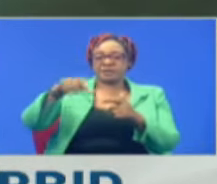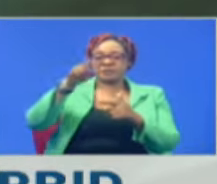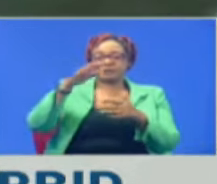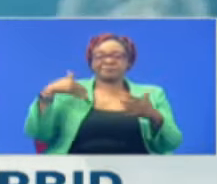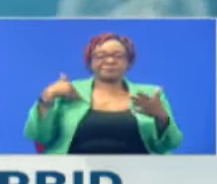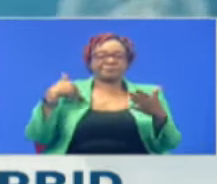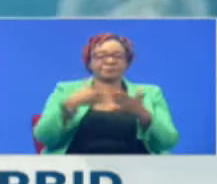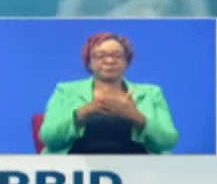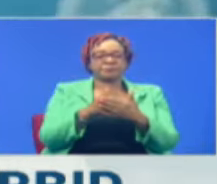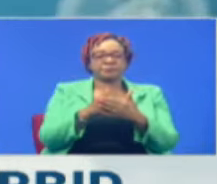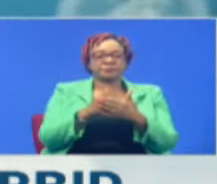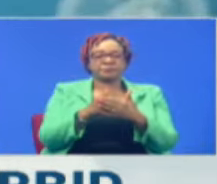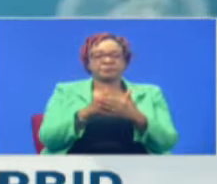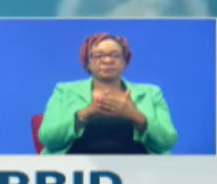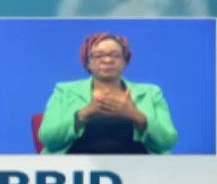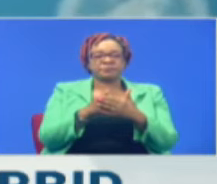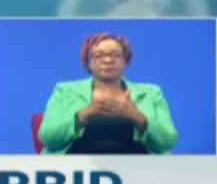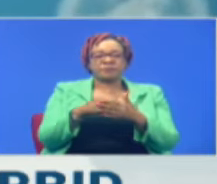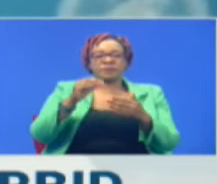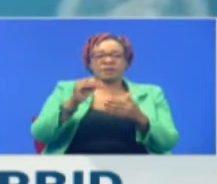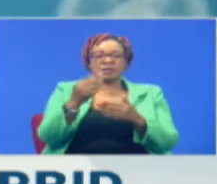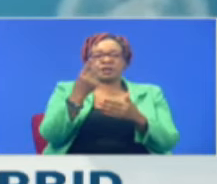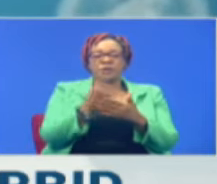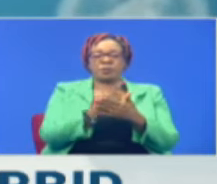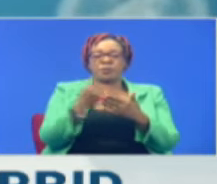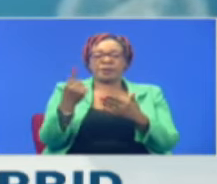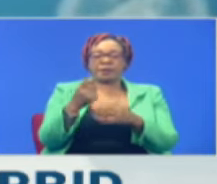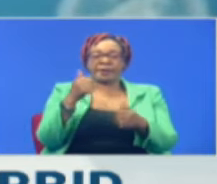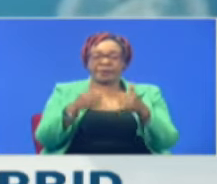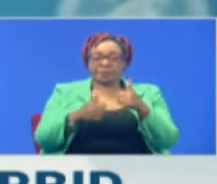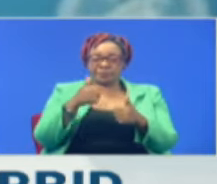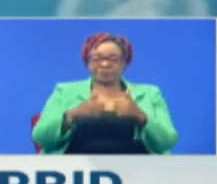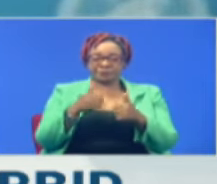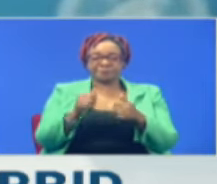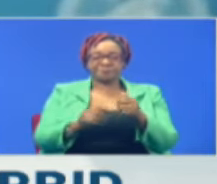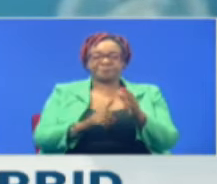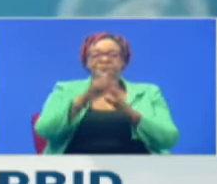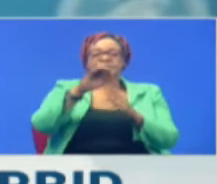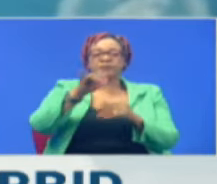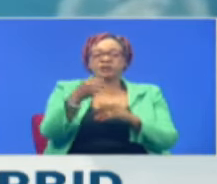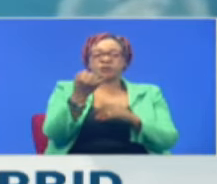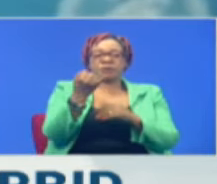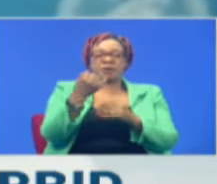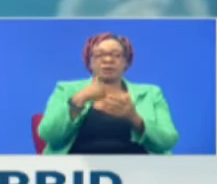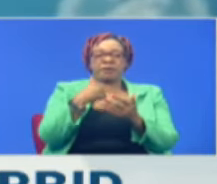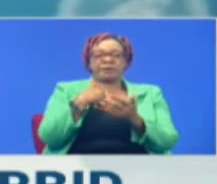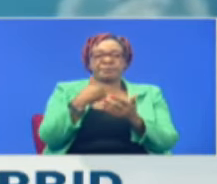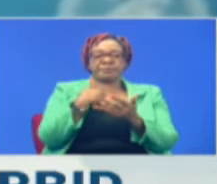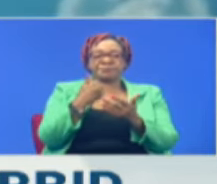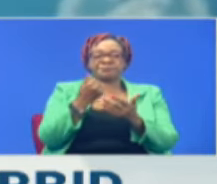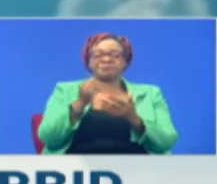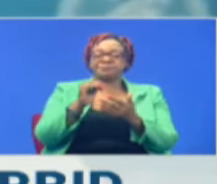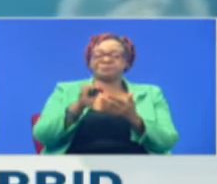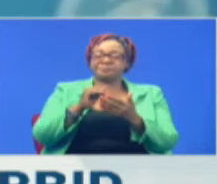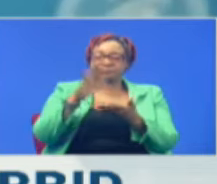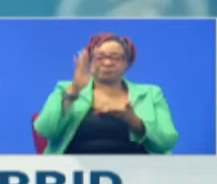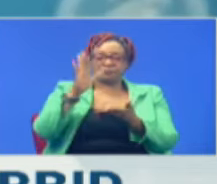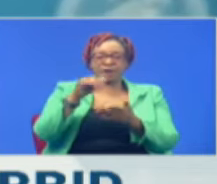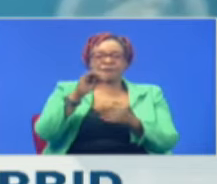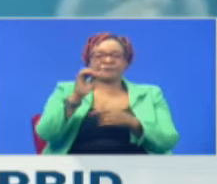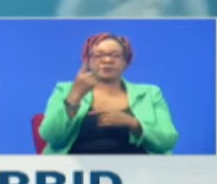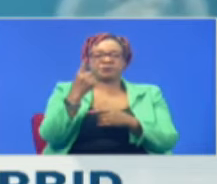weeks. The second wave, which appears to have peaked in January, has been far more lethal than the first. Deaths